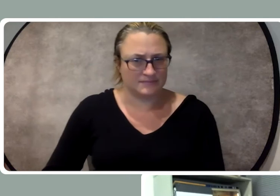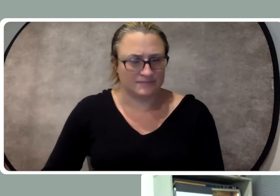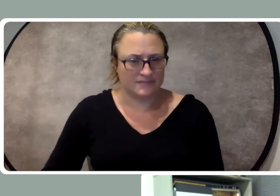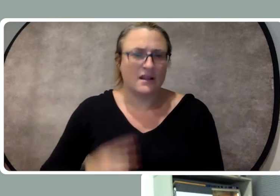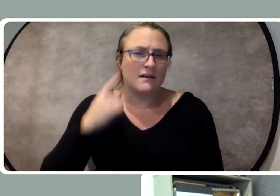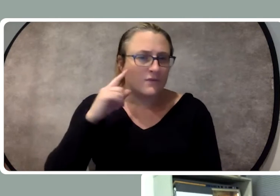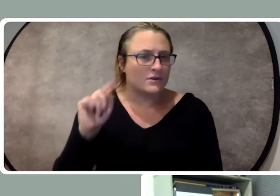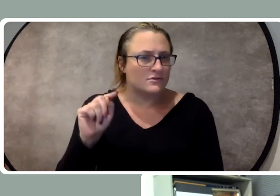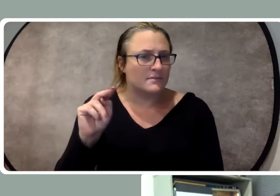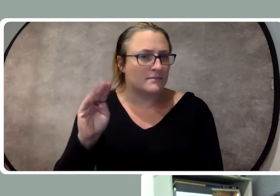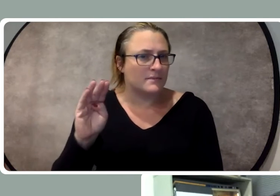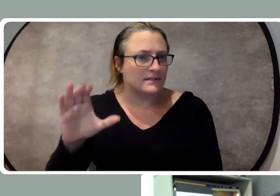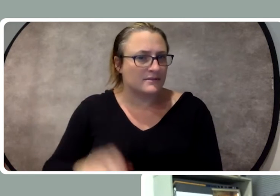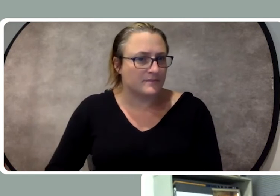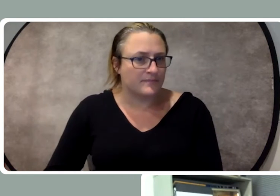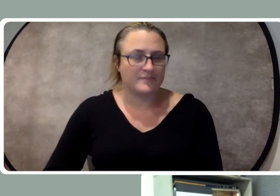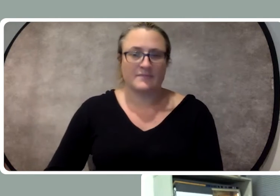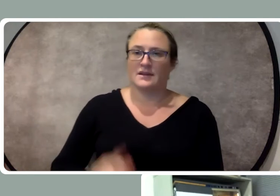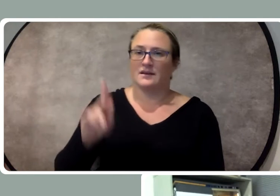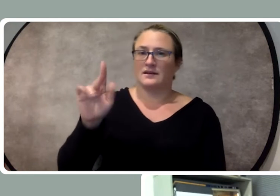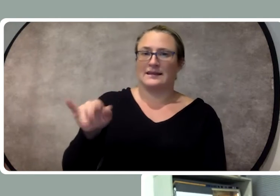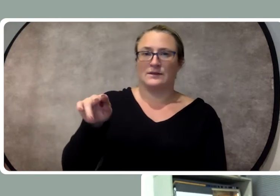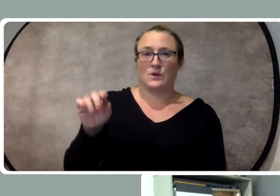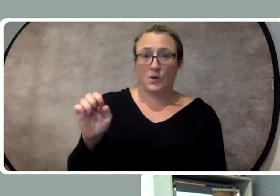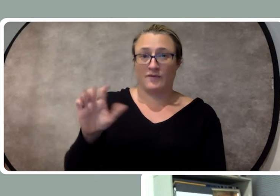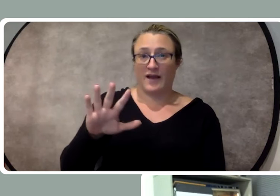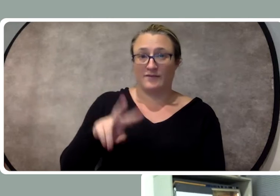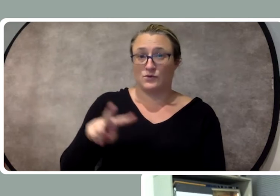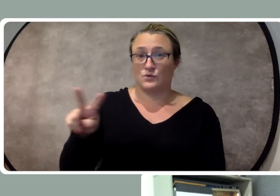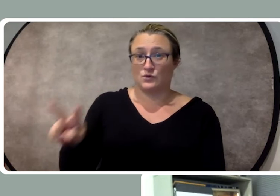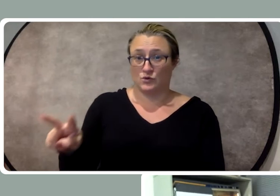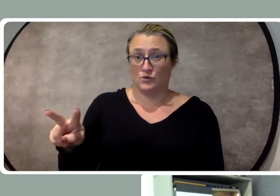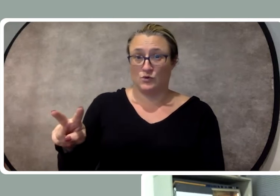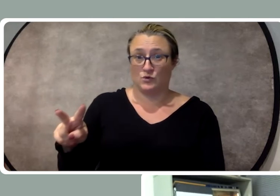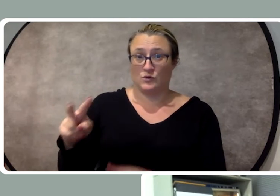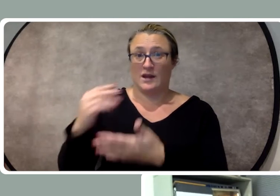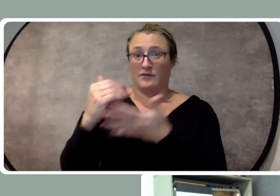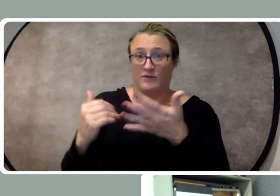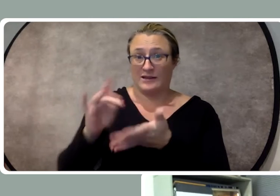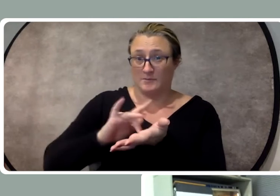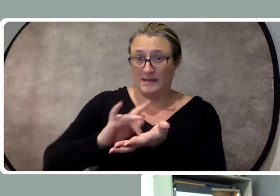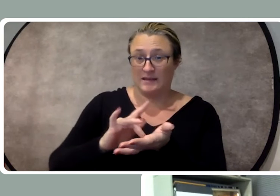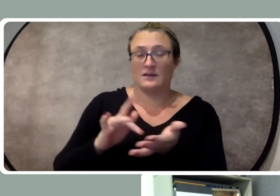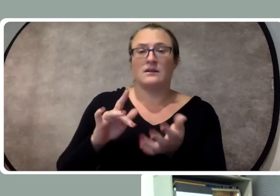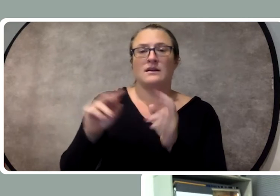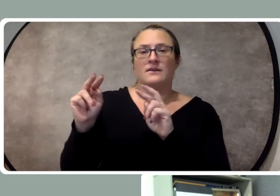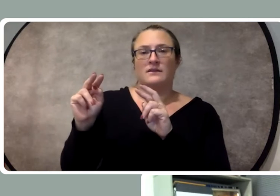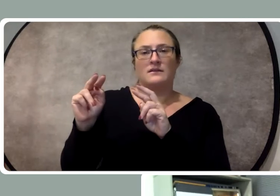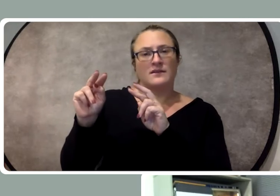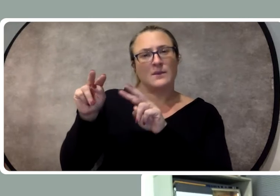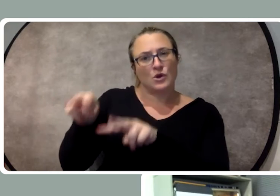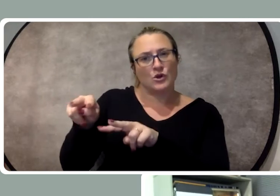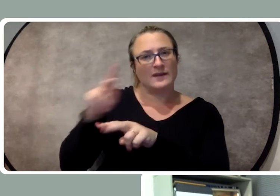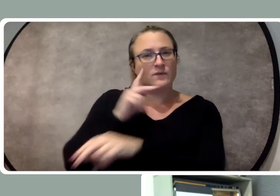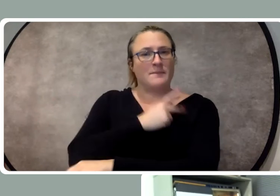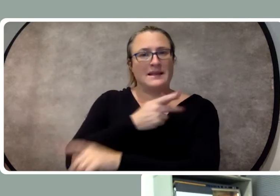the KEYNOTE 522 regimen looked at patients with triple negative breast